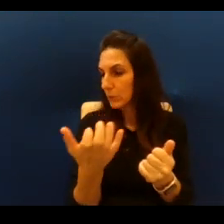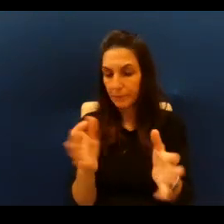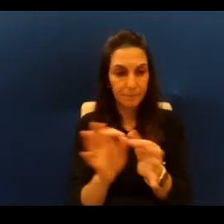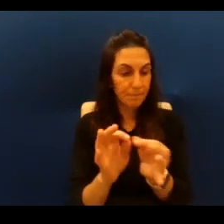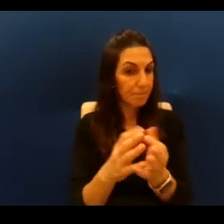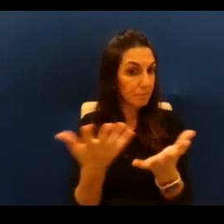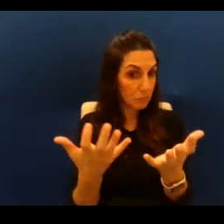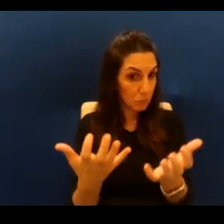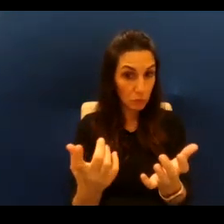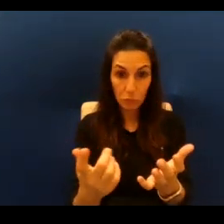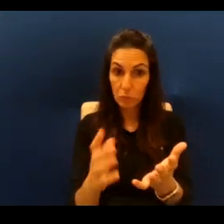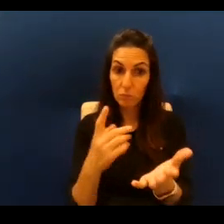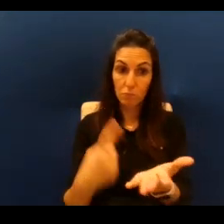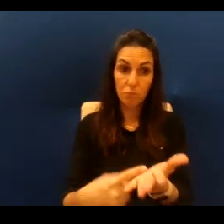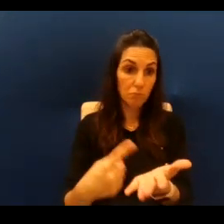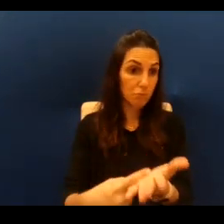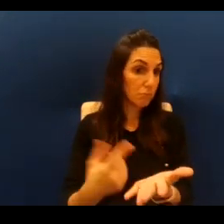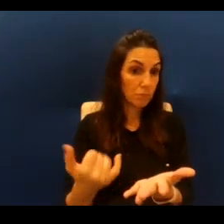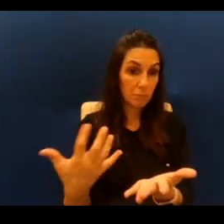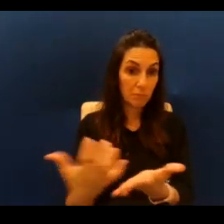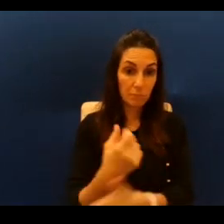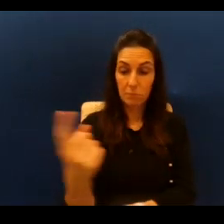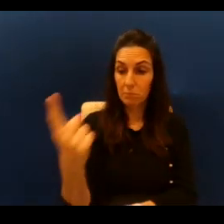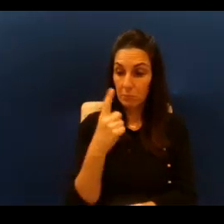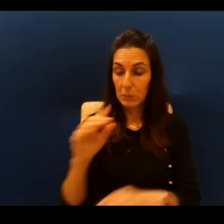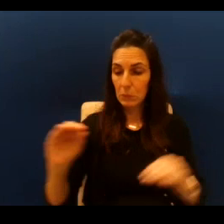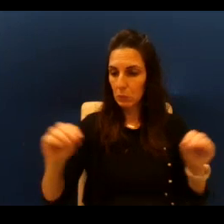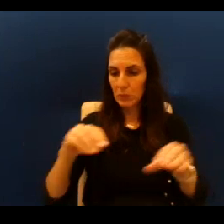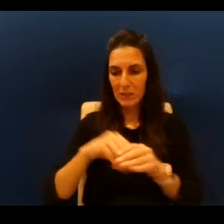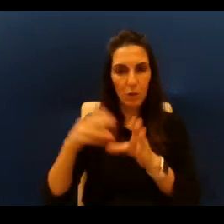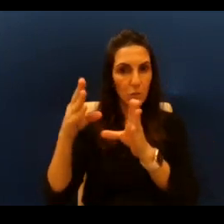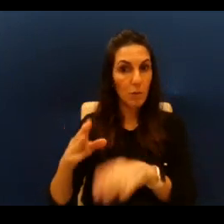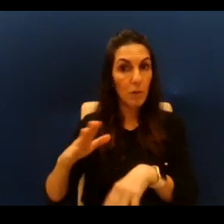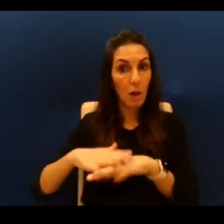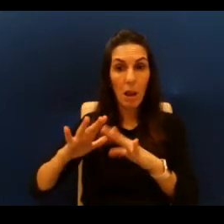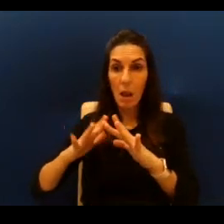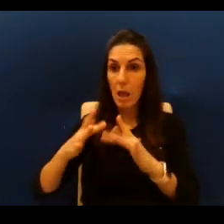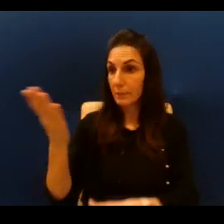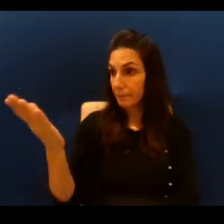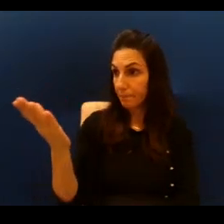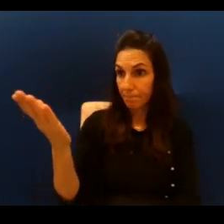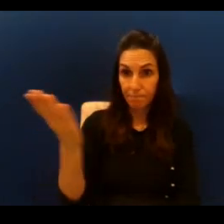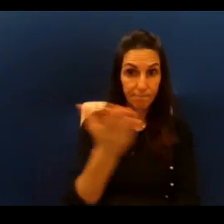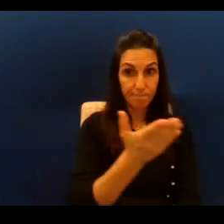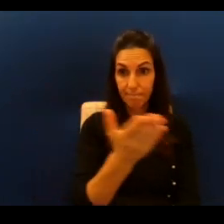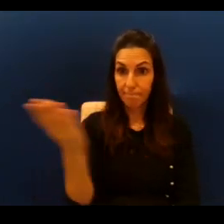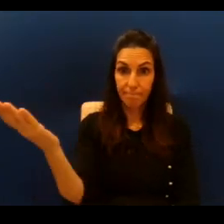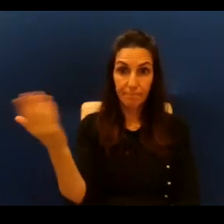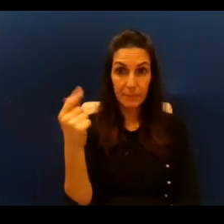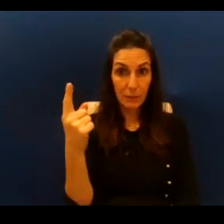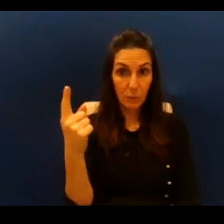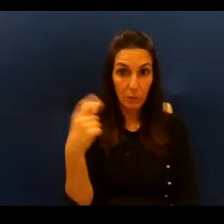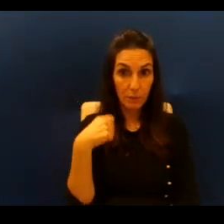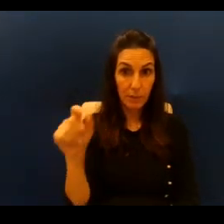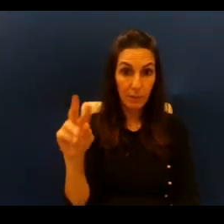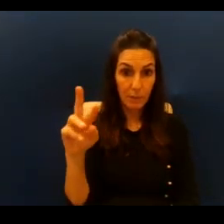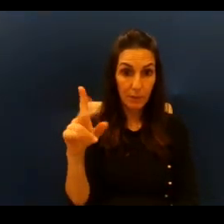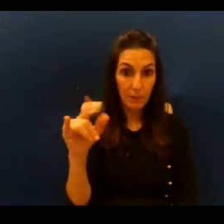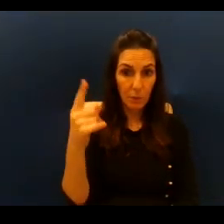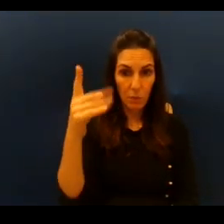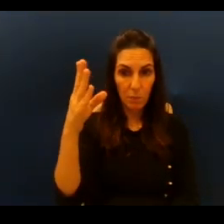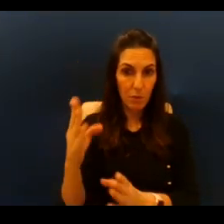time to approach the podium. Seeing no one in person, we're gonna go online. Vicki, do we have anybody with their hands raised? I believe we had one